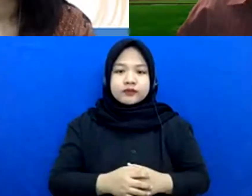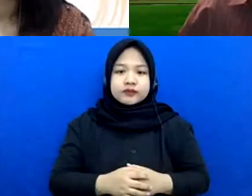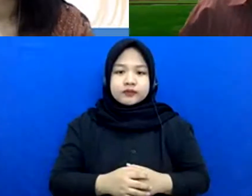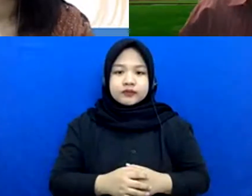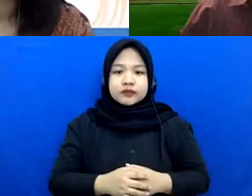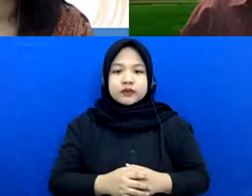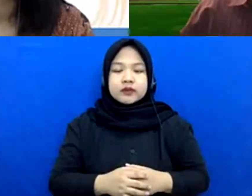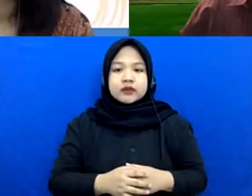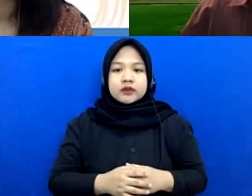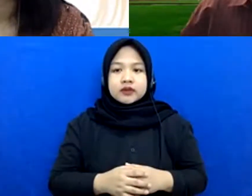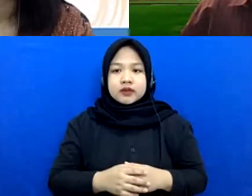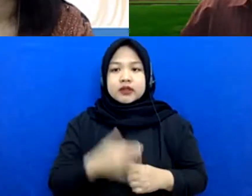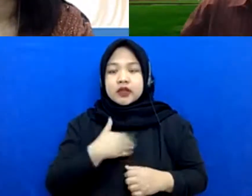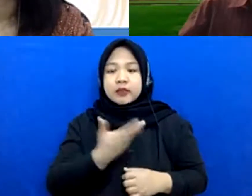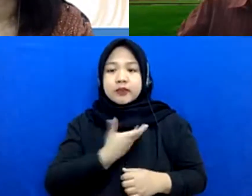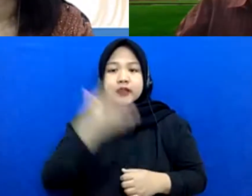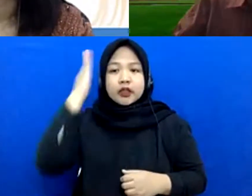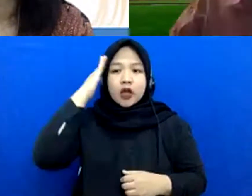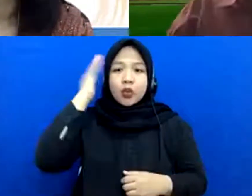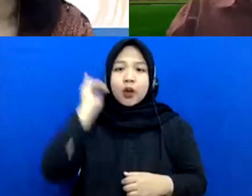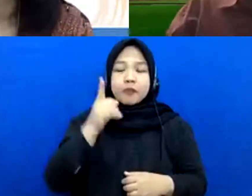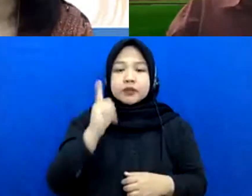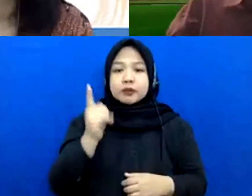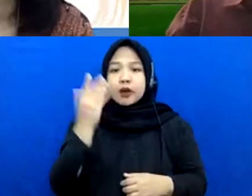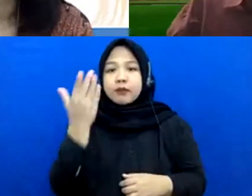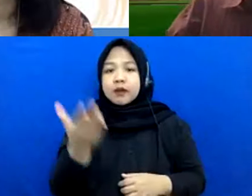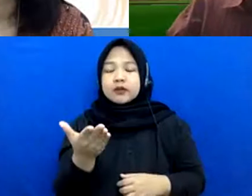I was a little curious why you